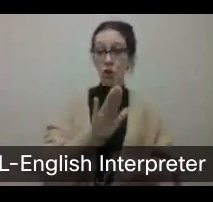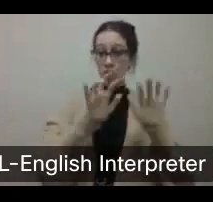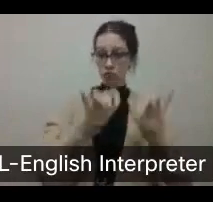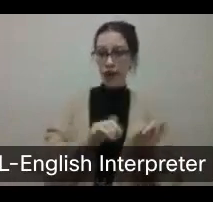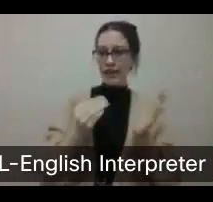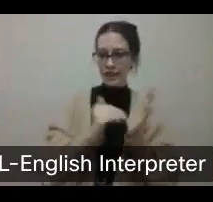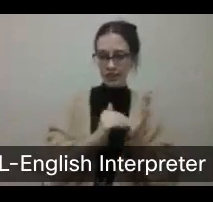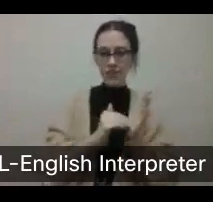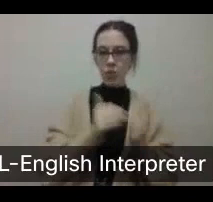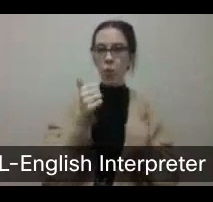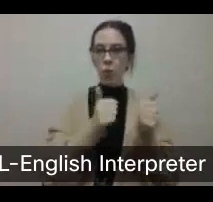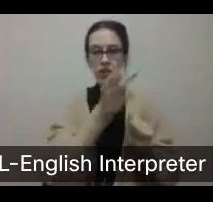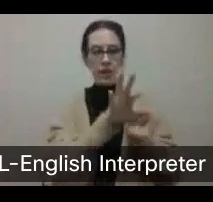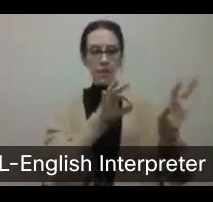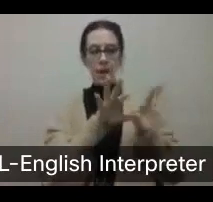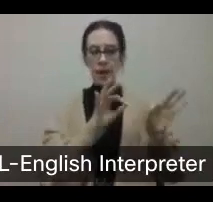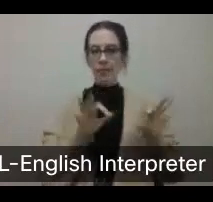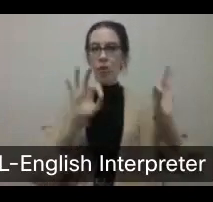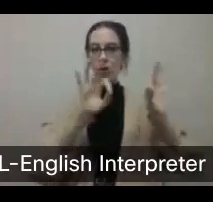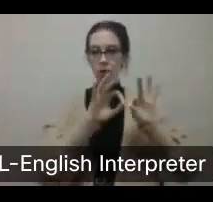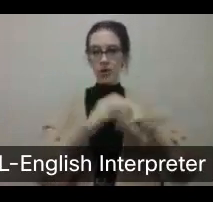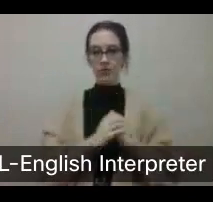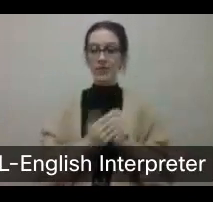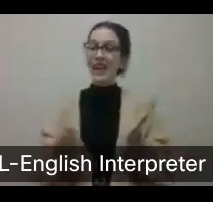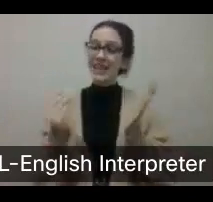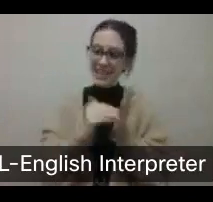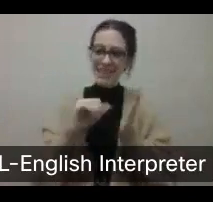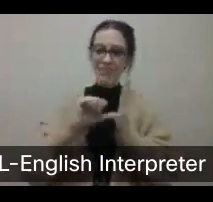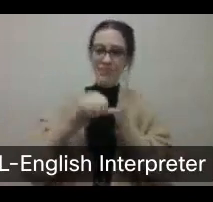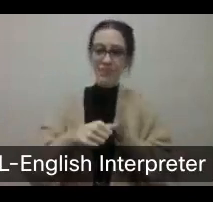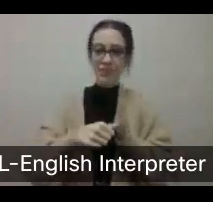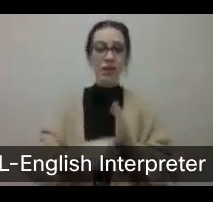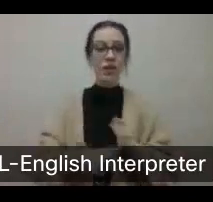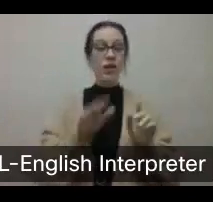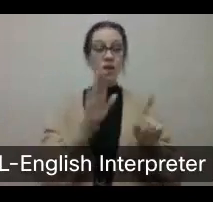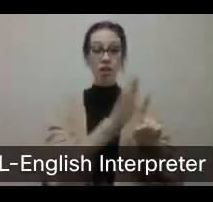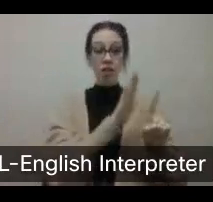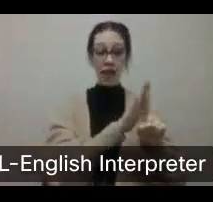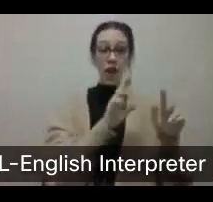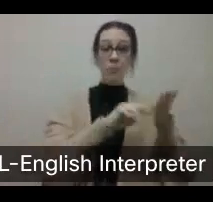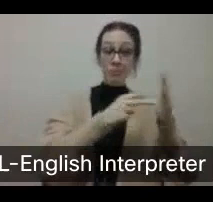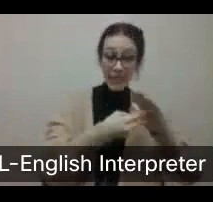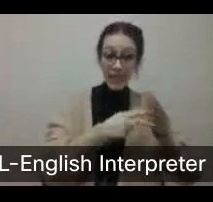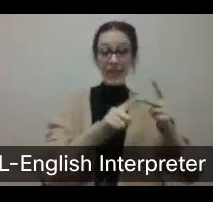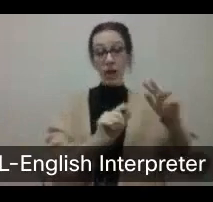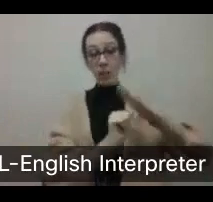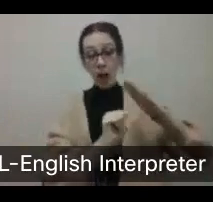I've said, we do want to ensure that we are accurately representing the point of view of the original source.